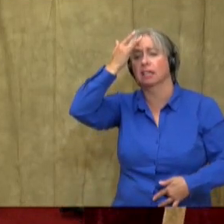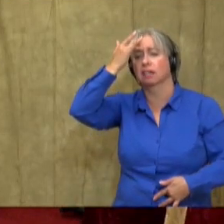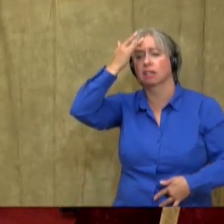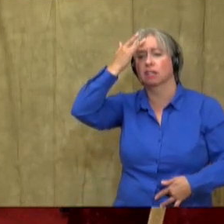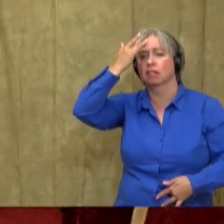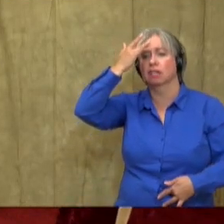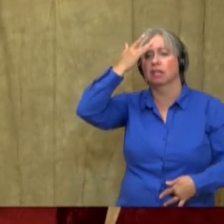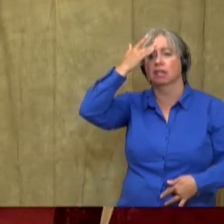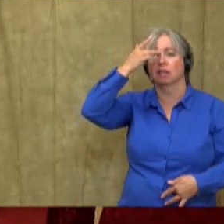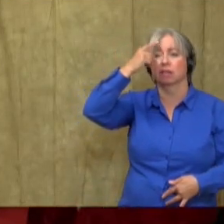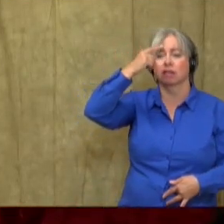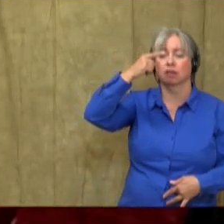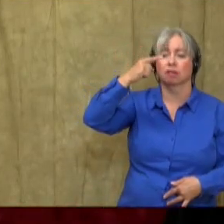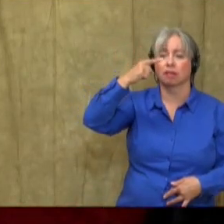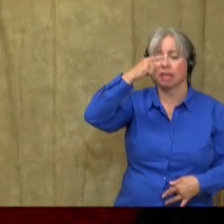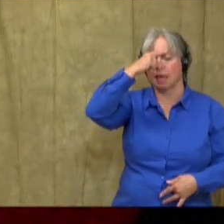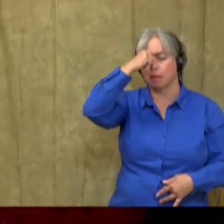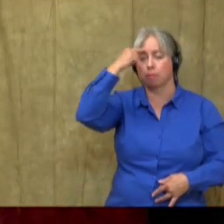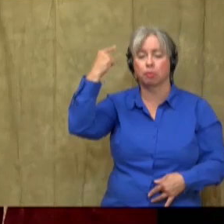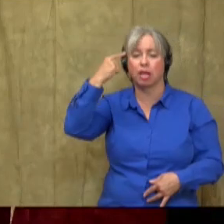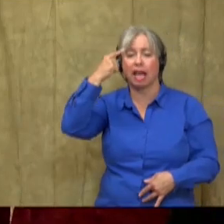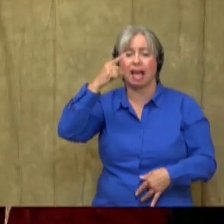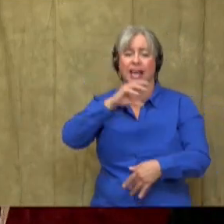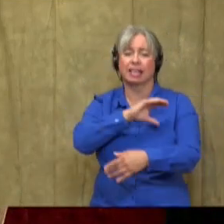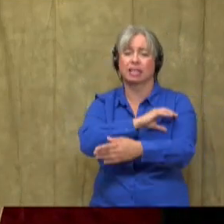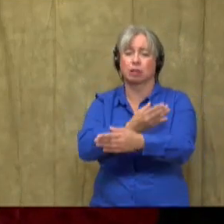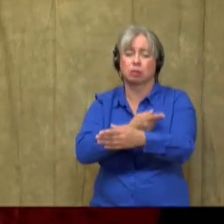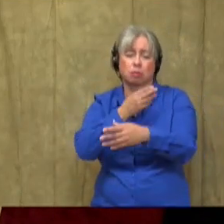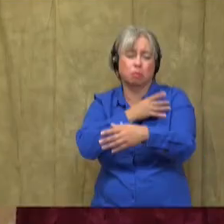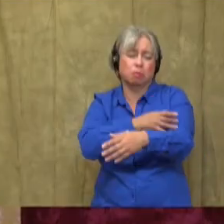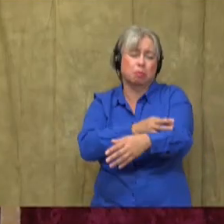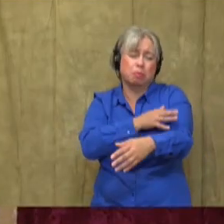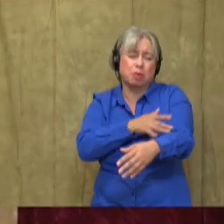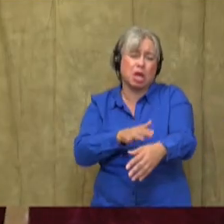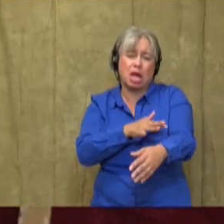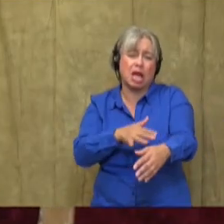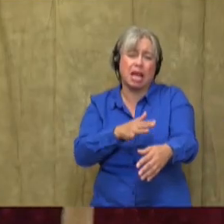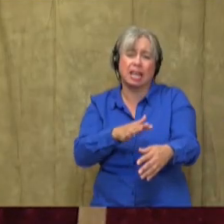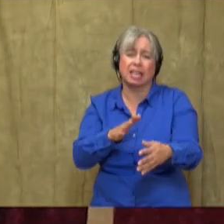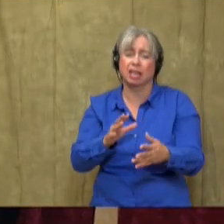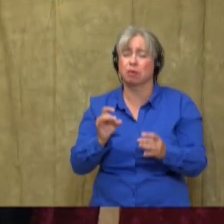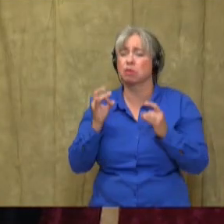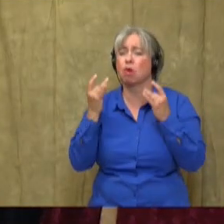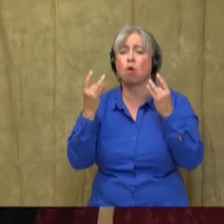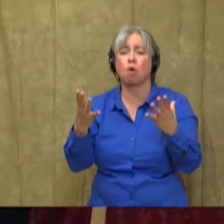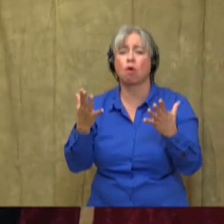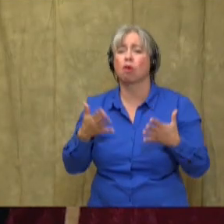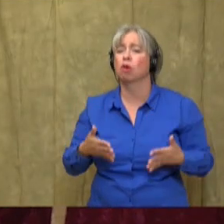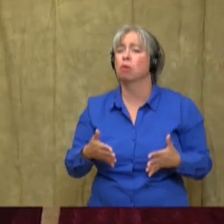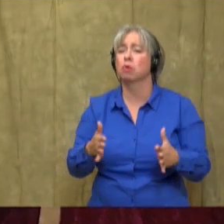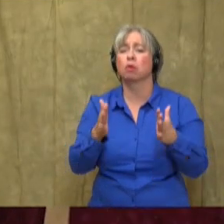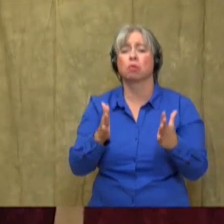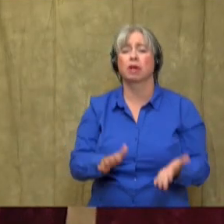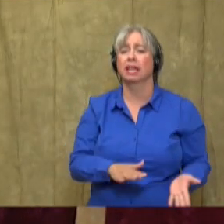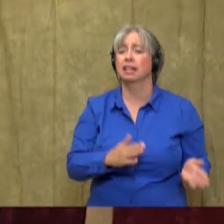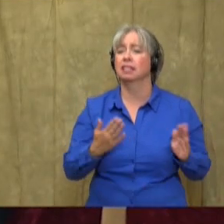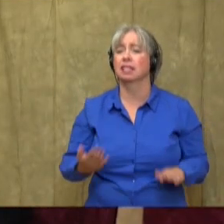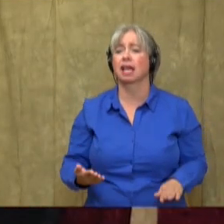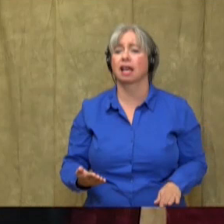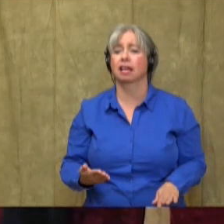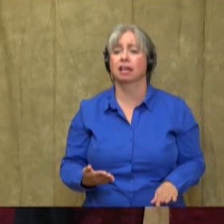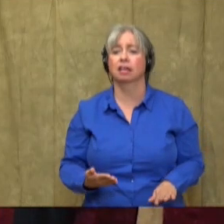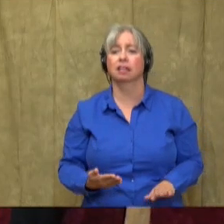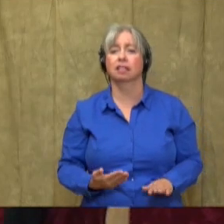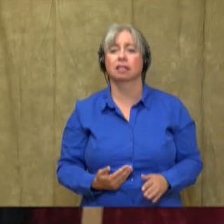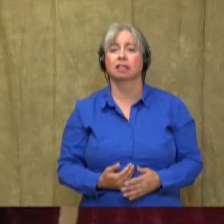black boils that oozed blood, and it was just a disgusting way to die. And so the people at the harbor ordered